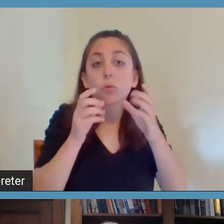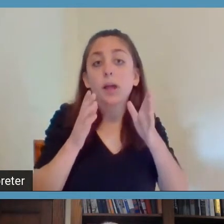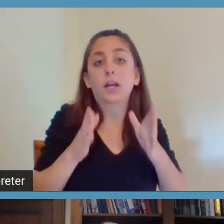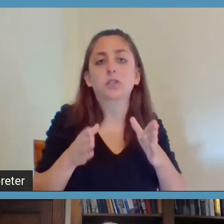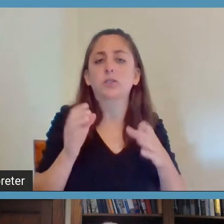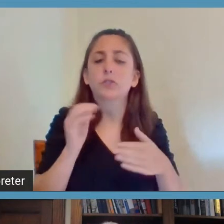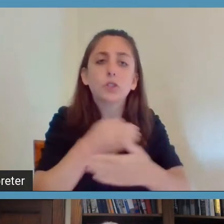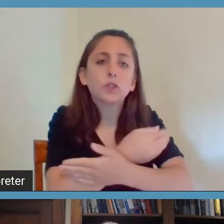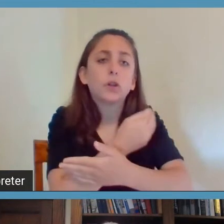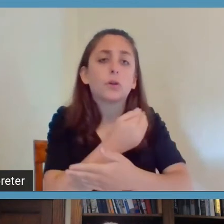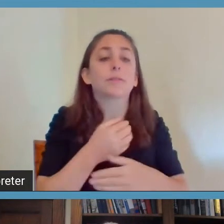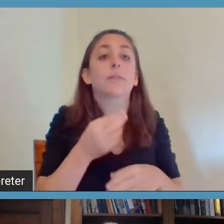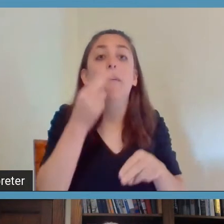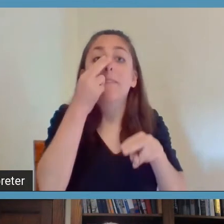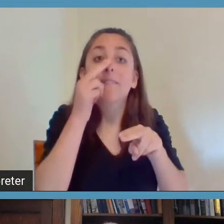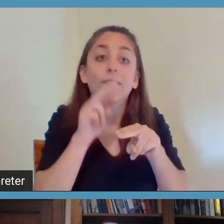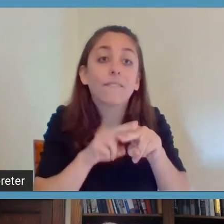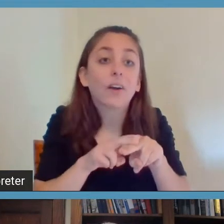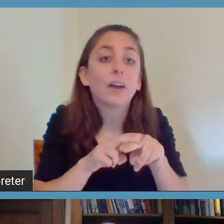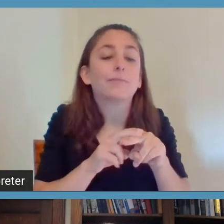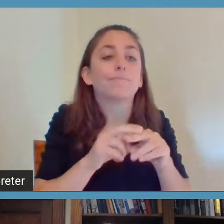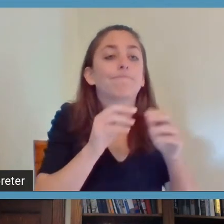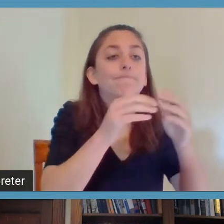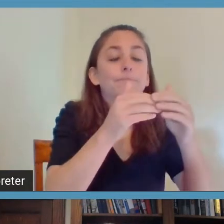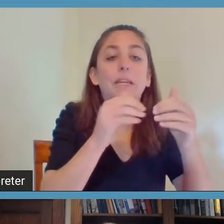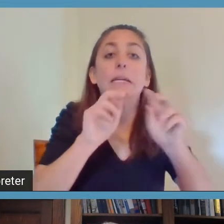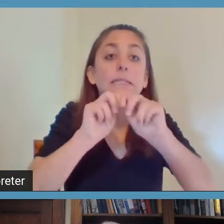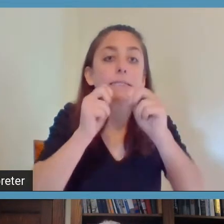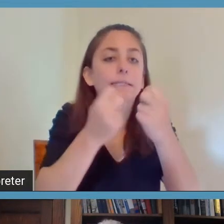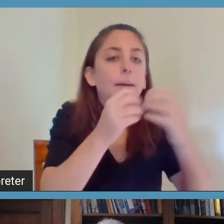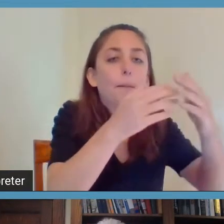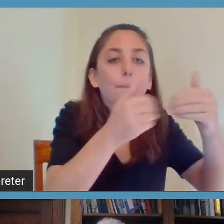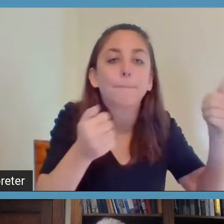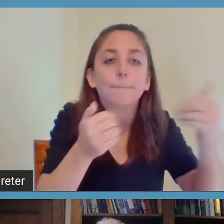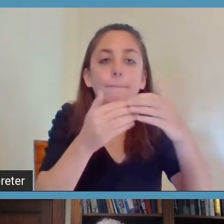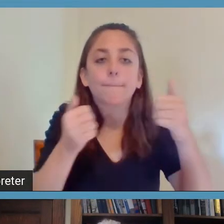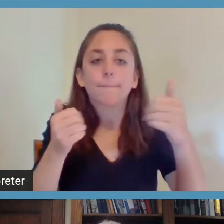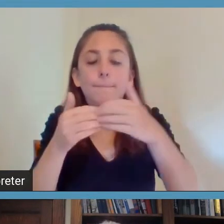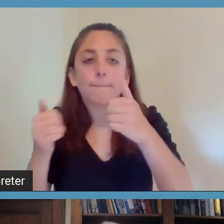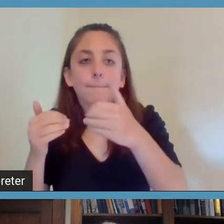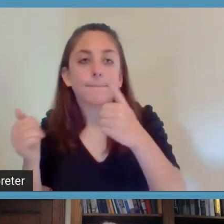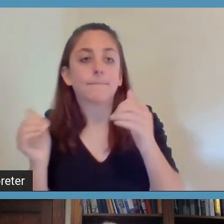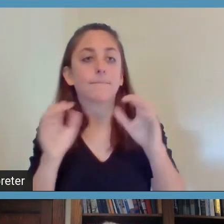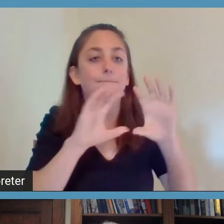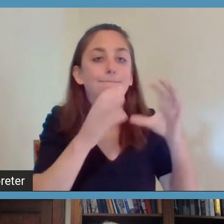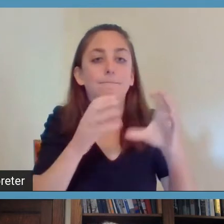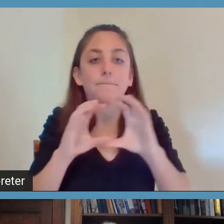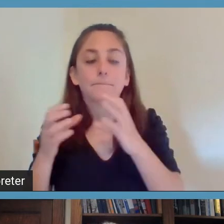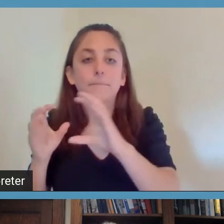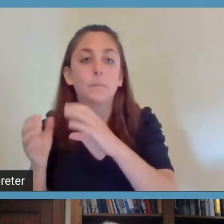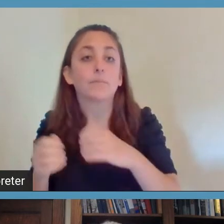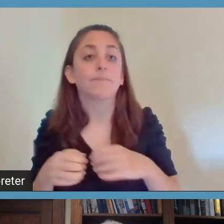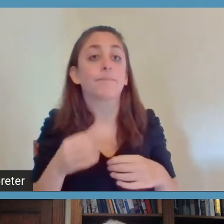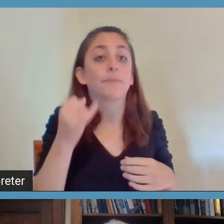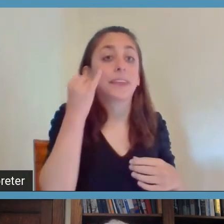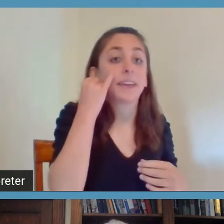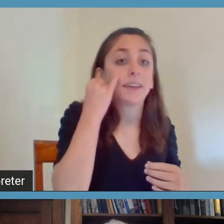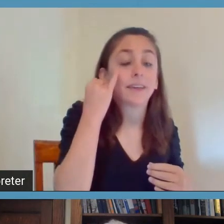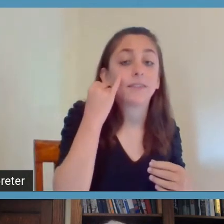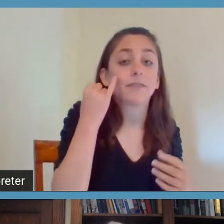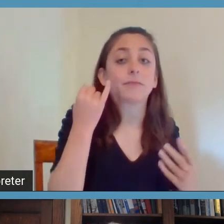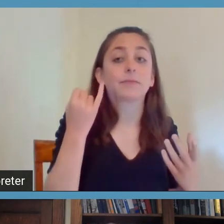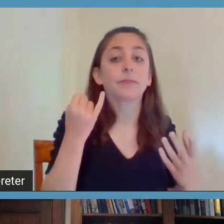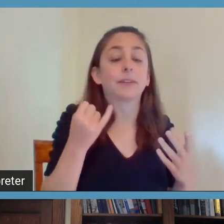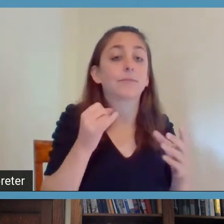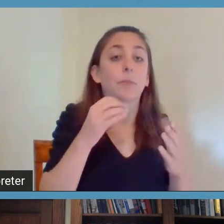fun thing for the staff to do, he broke us up into teams and he said, if I gave you $5,000 of seed money for any project you can imagine, what would